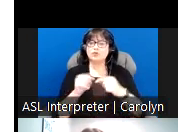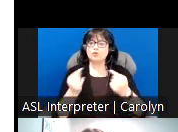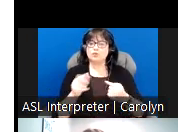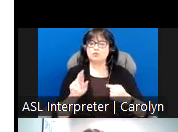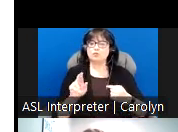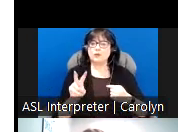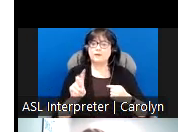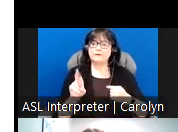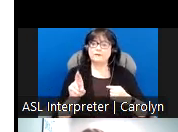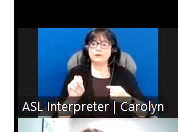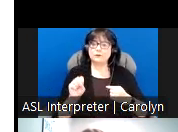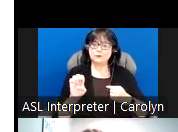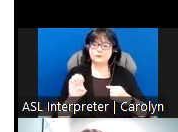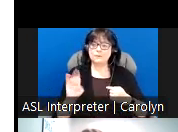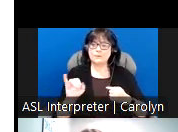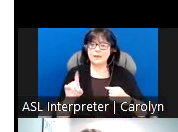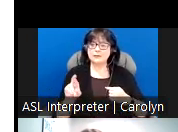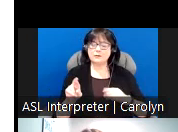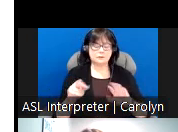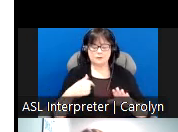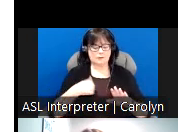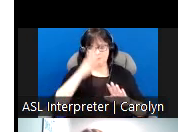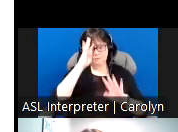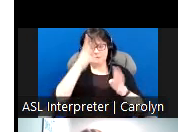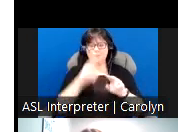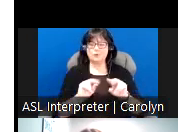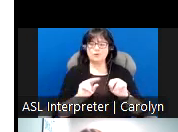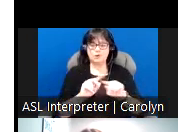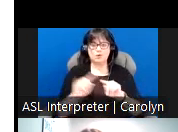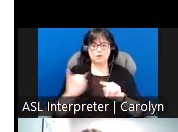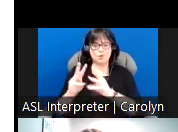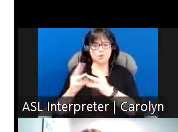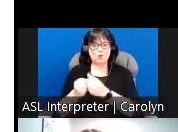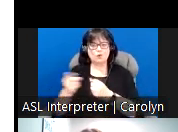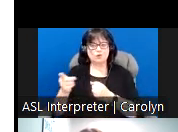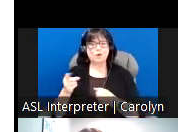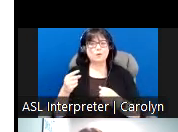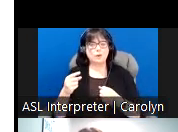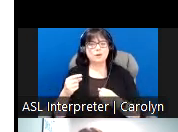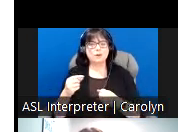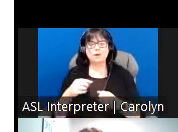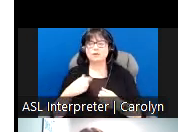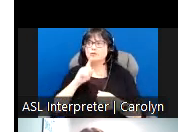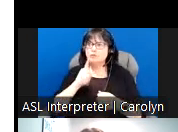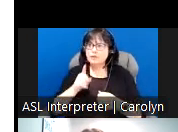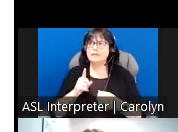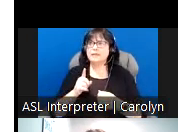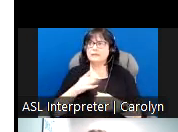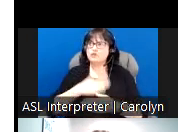it. We just went to the workshop and we enjoyed it so much that a few of my instructors said we need to utilize this tool for